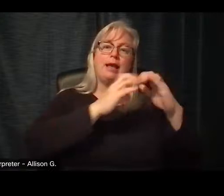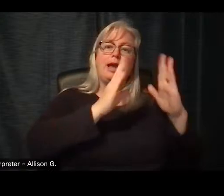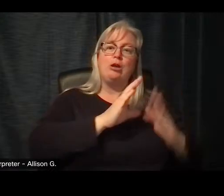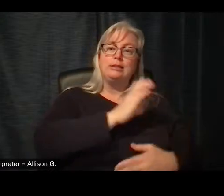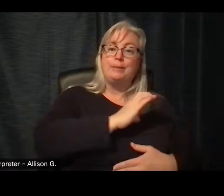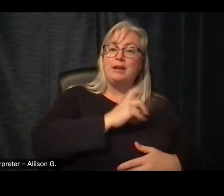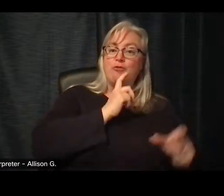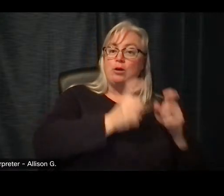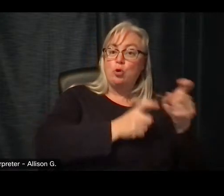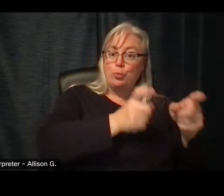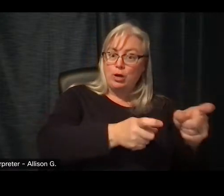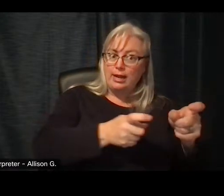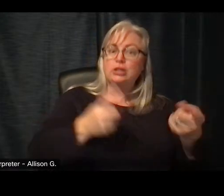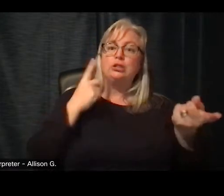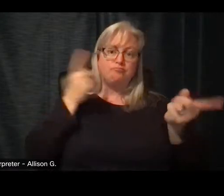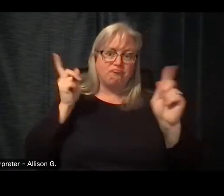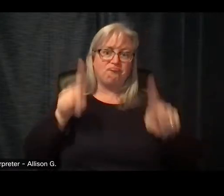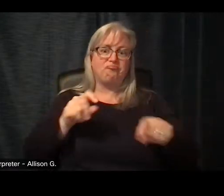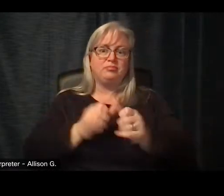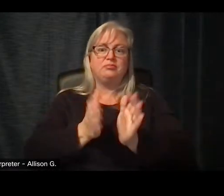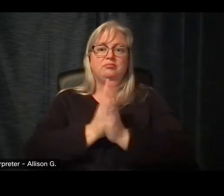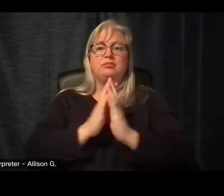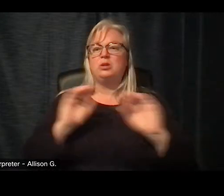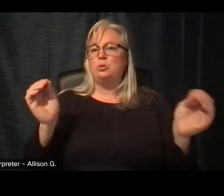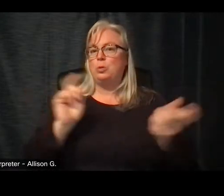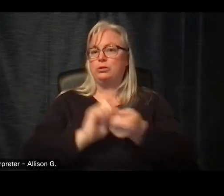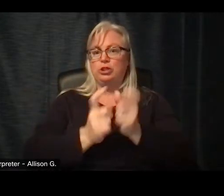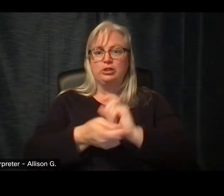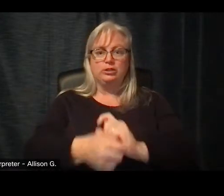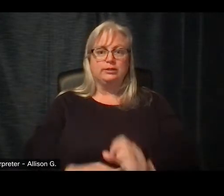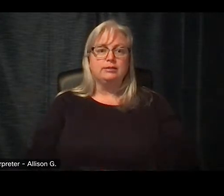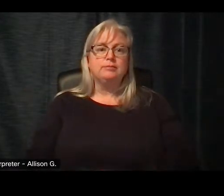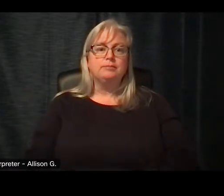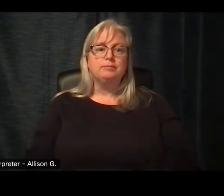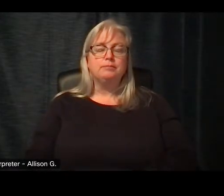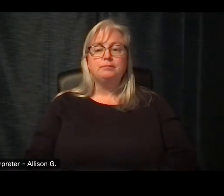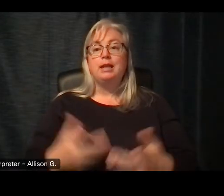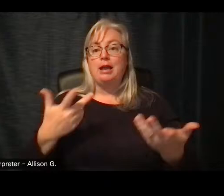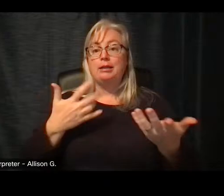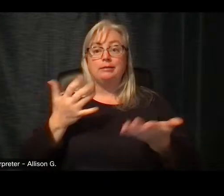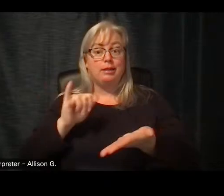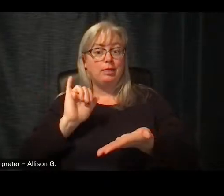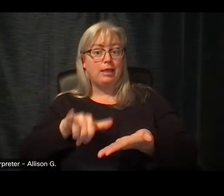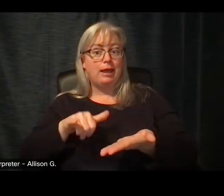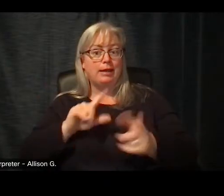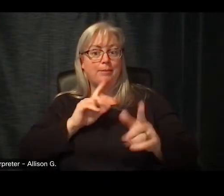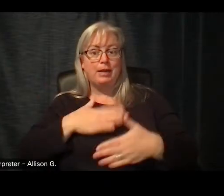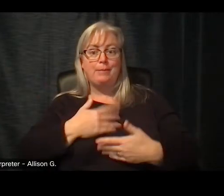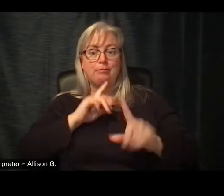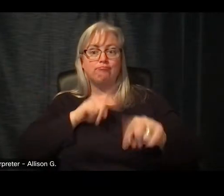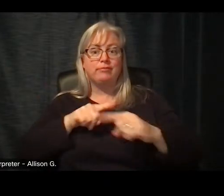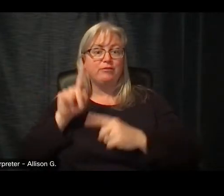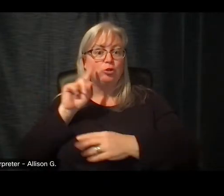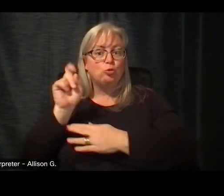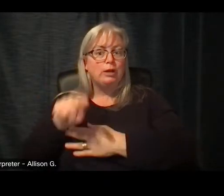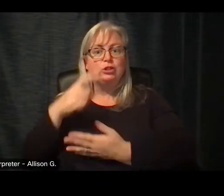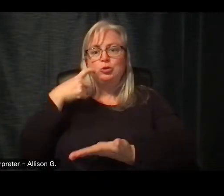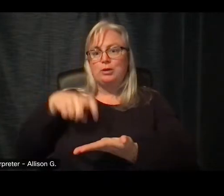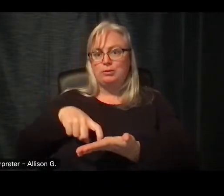Appropriations, all concurred with this request and didn't make any changes. So with that, we'd be happy to answer any questions, or I recognize